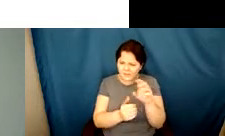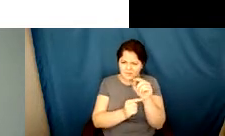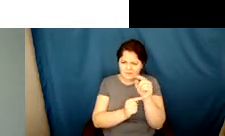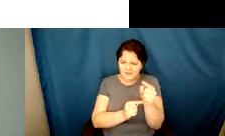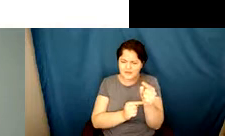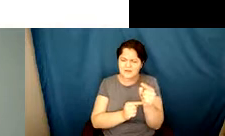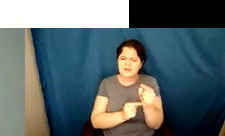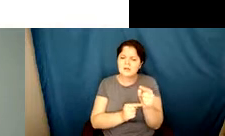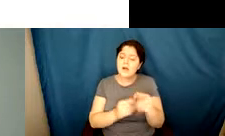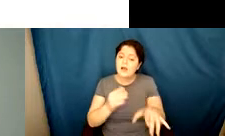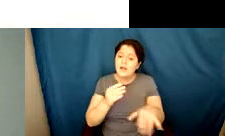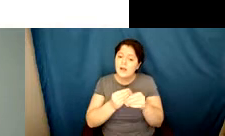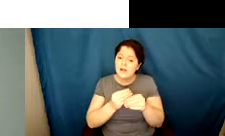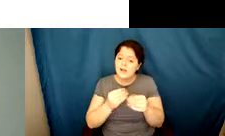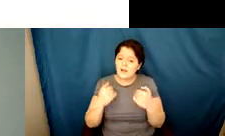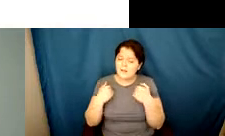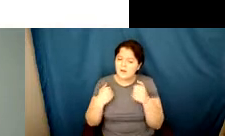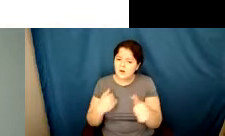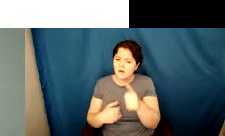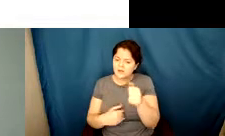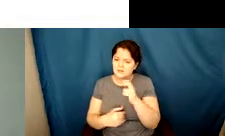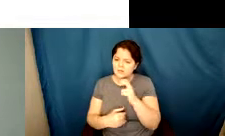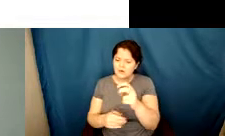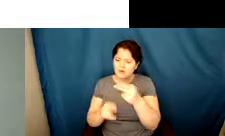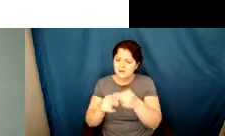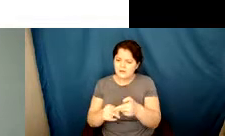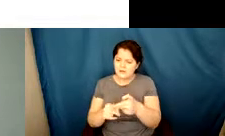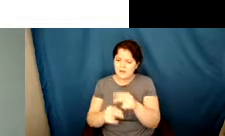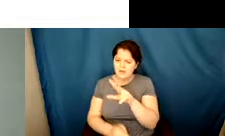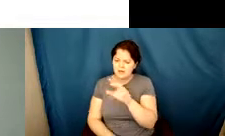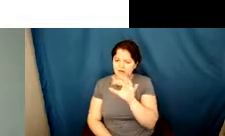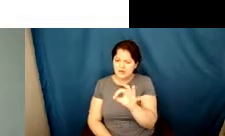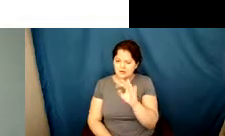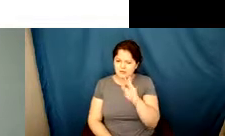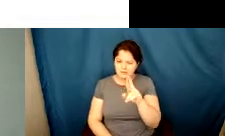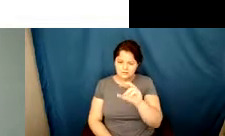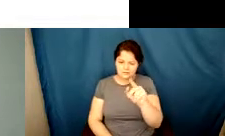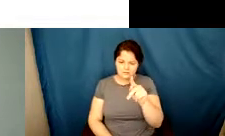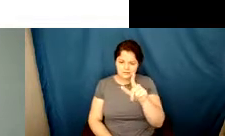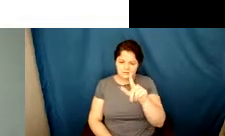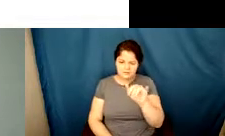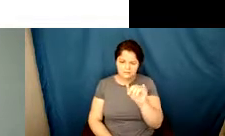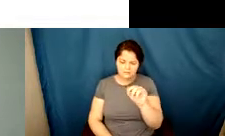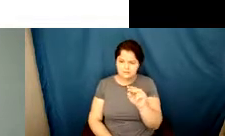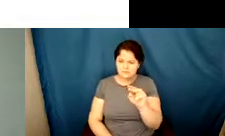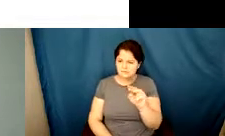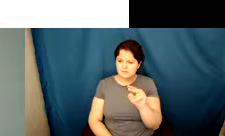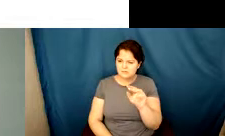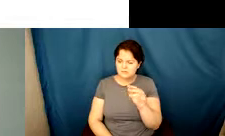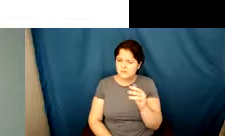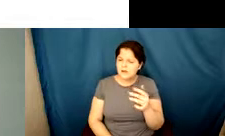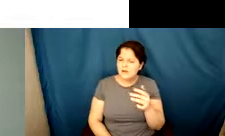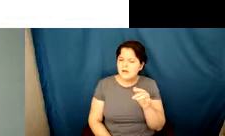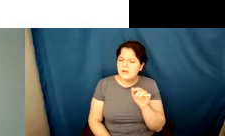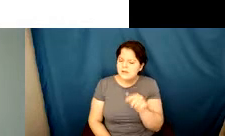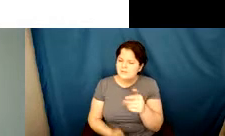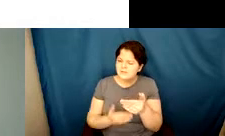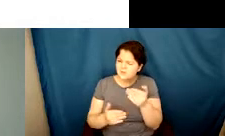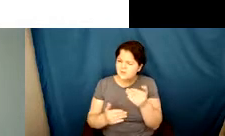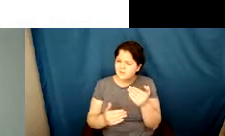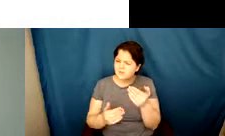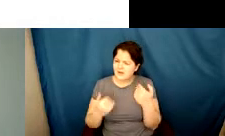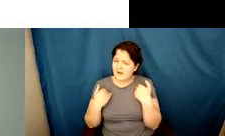of that, we have a route called the 39 Brookline. Years ago, it used to have evening and Sunday service going to Dormont. Maybe potentially